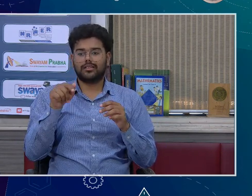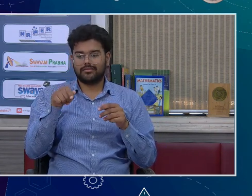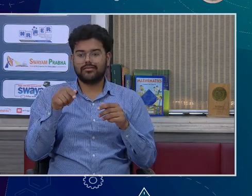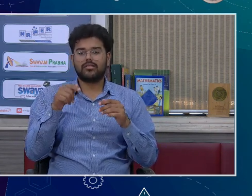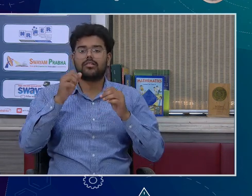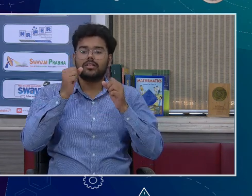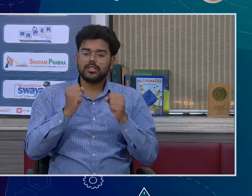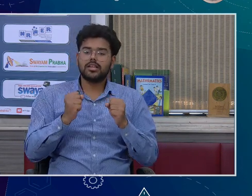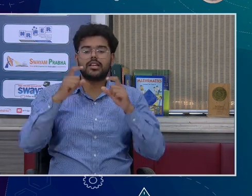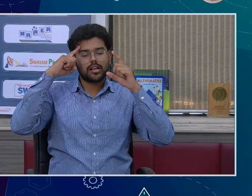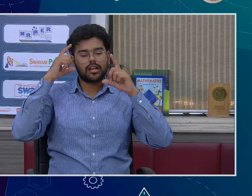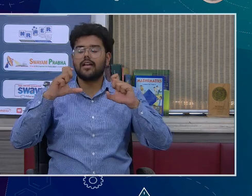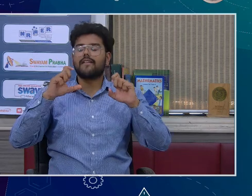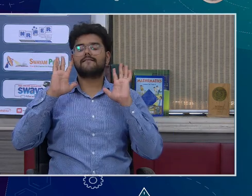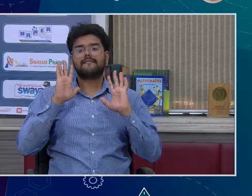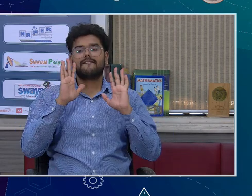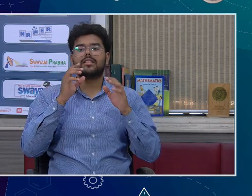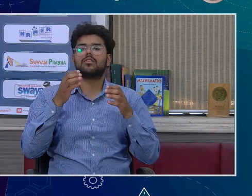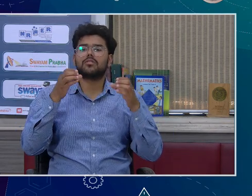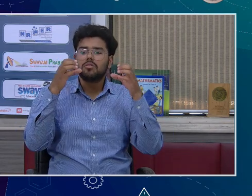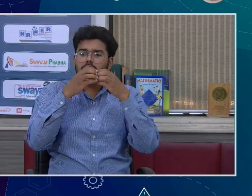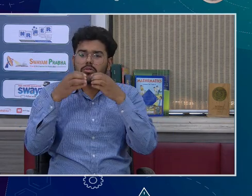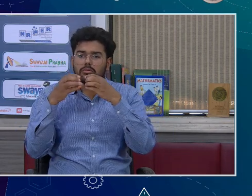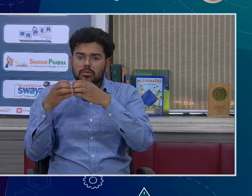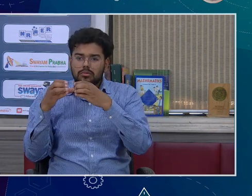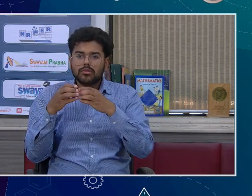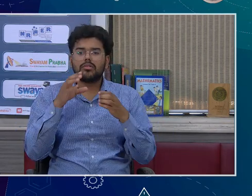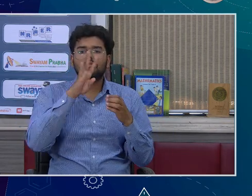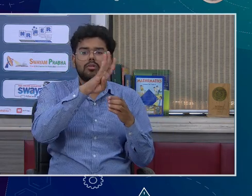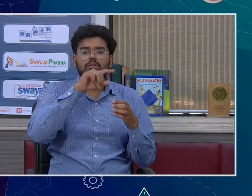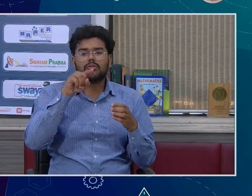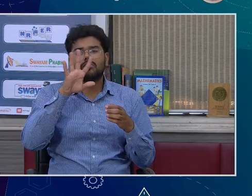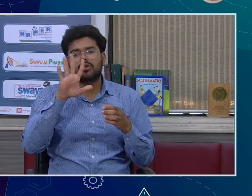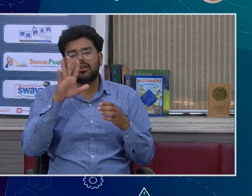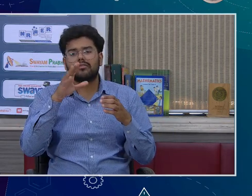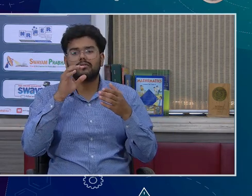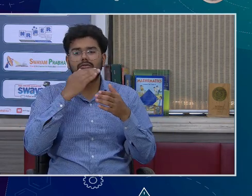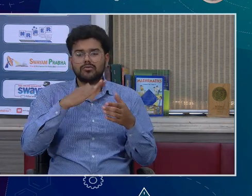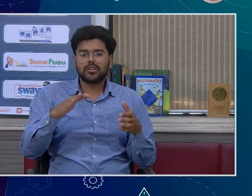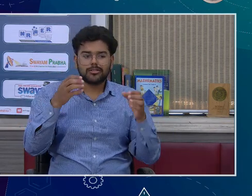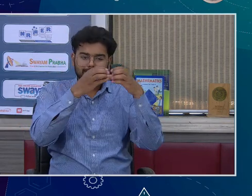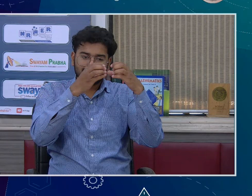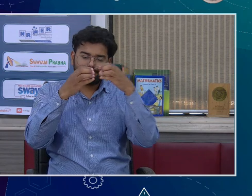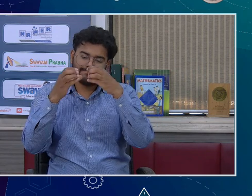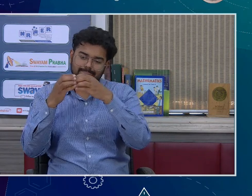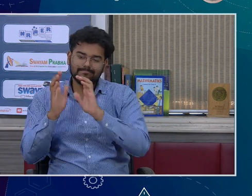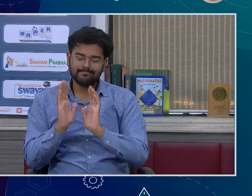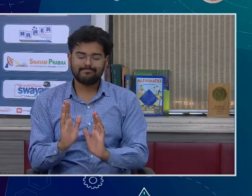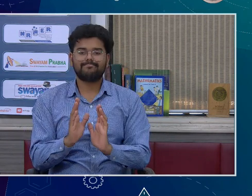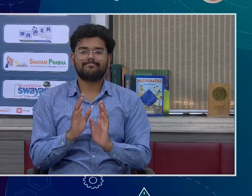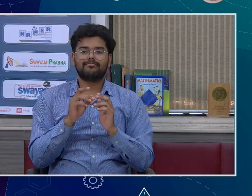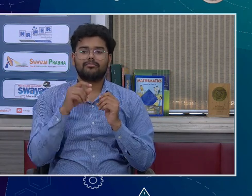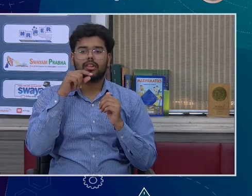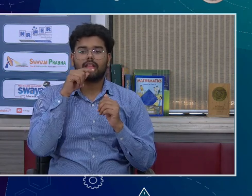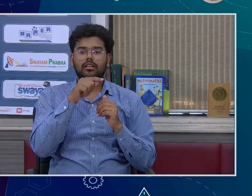can form a group of four five children, group of four five children can be formed, or fit